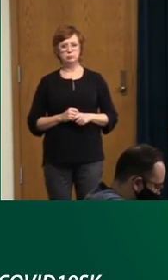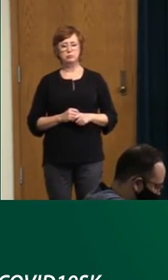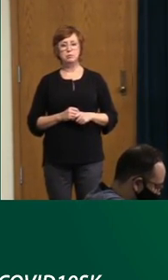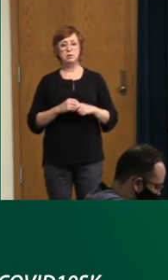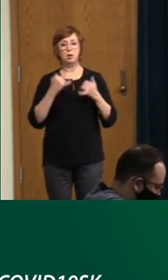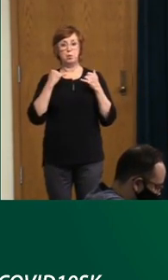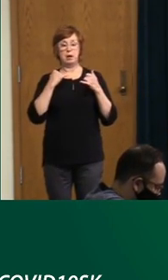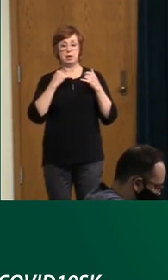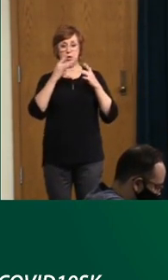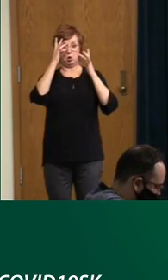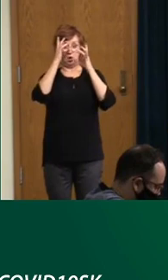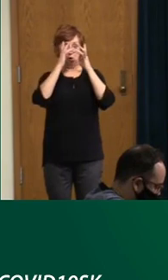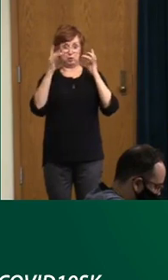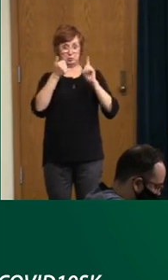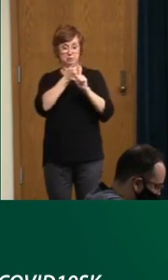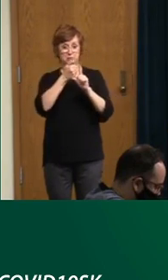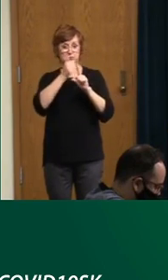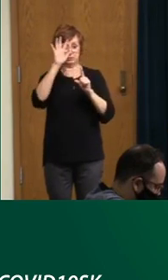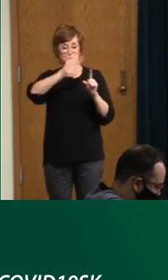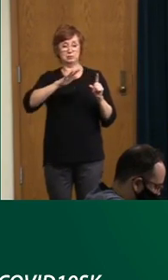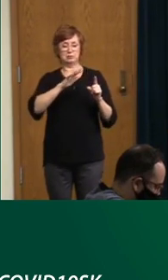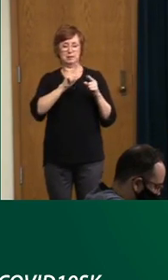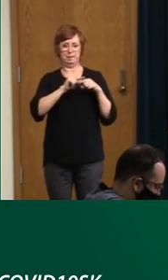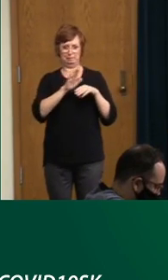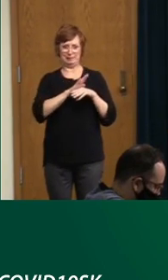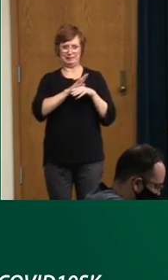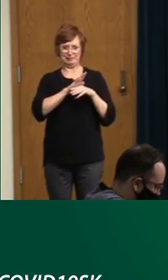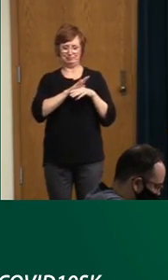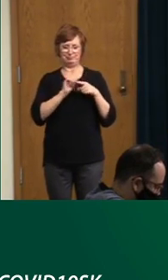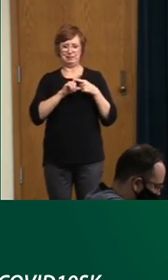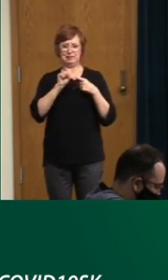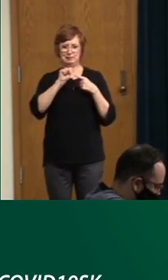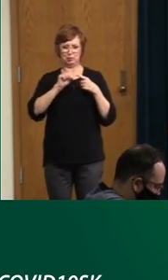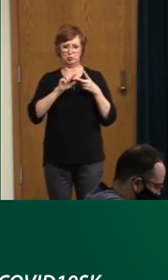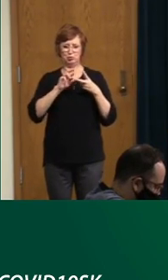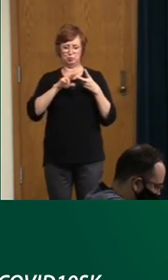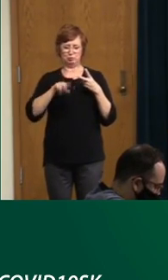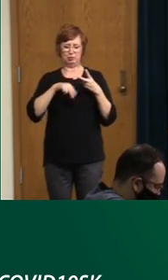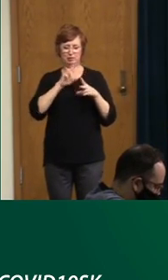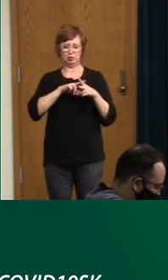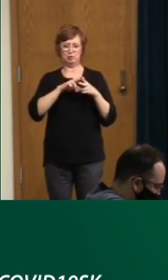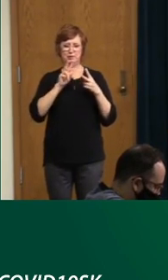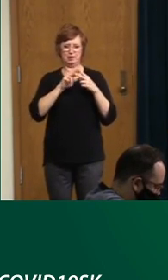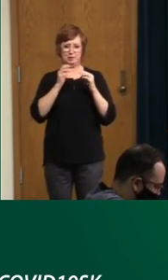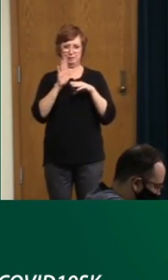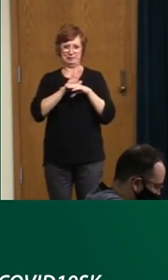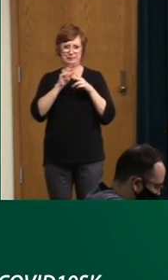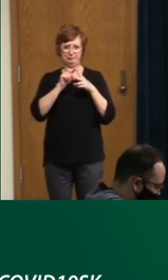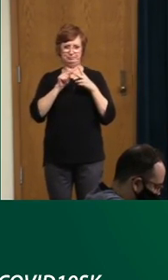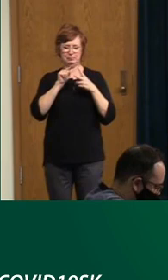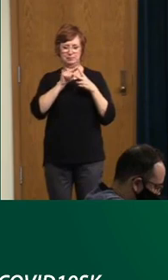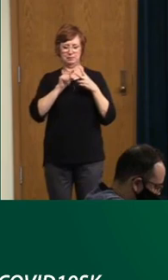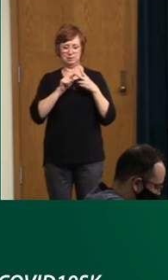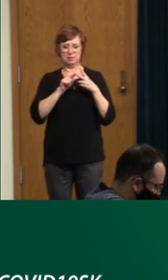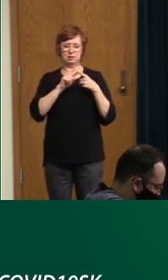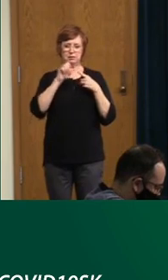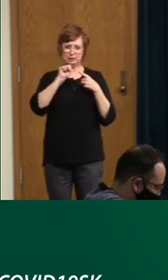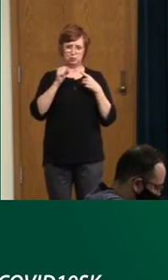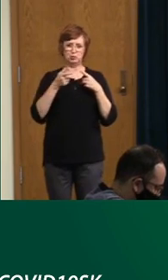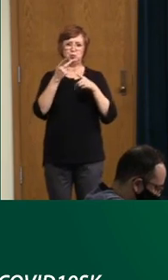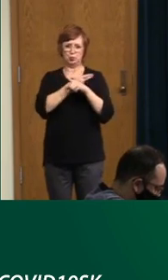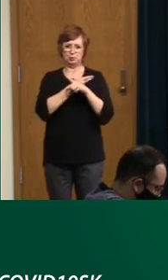are busy, and in particular our tertiary centers, Saskatoon and Regina, but we know in Saskatoon there are a number of units that are experiencing significant